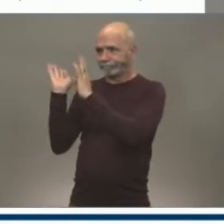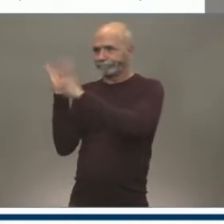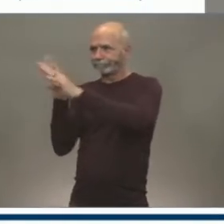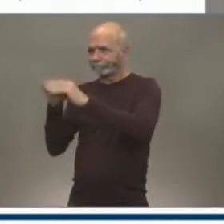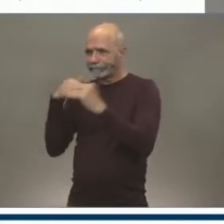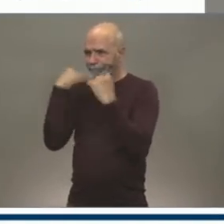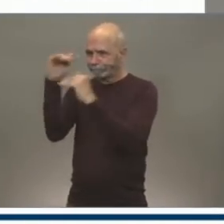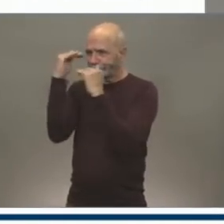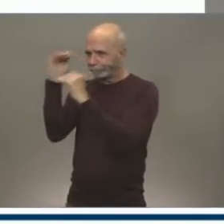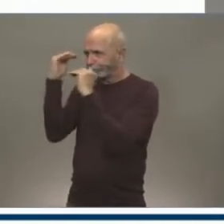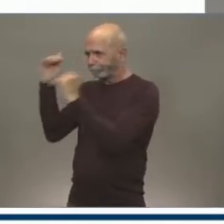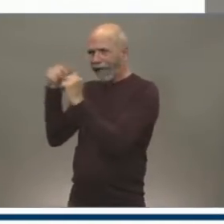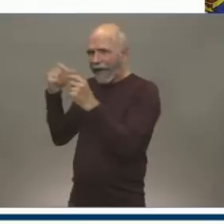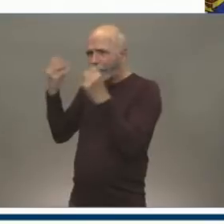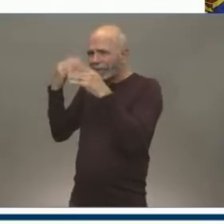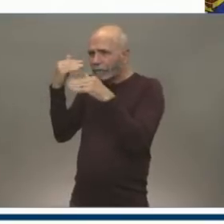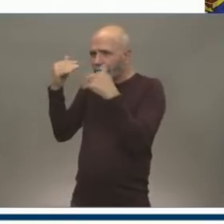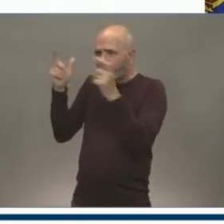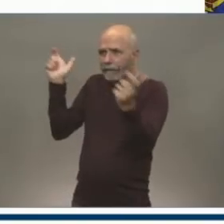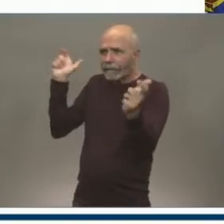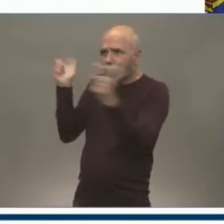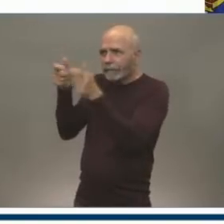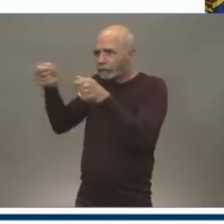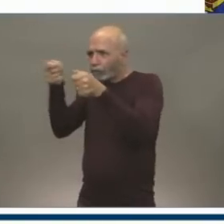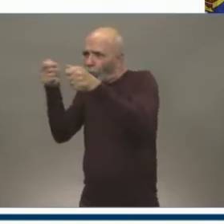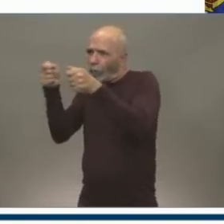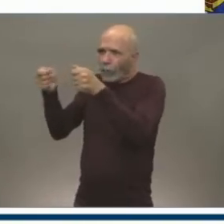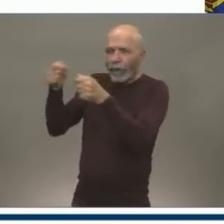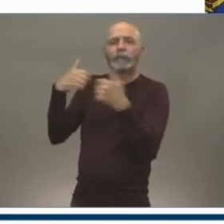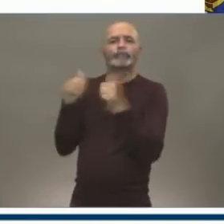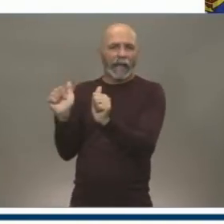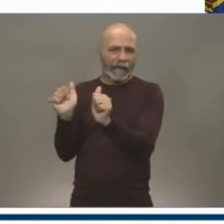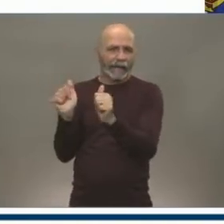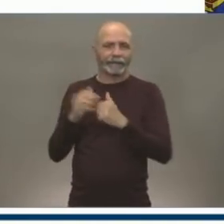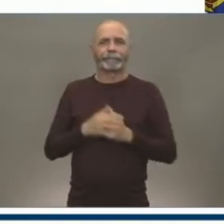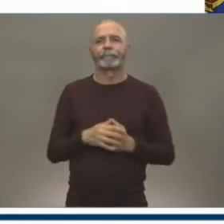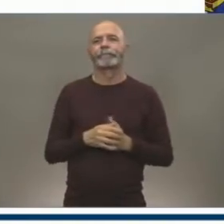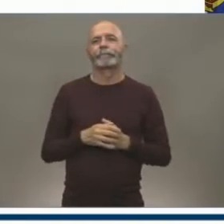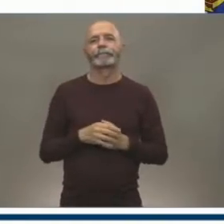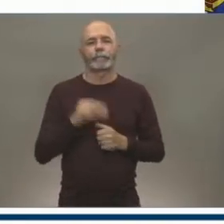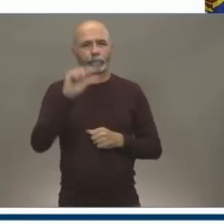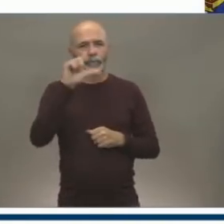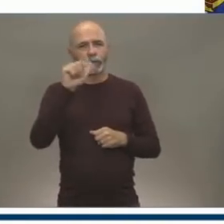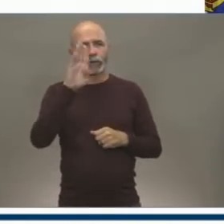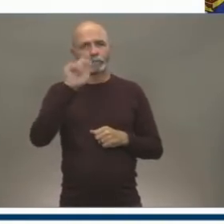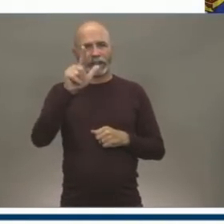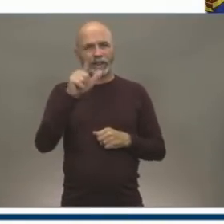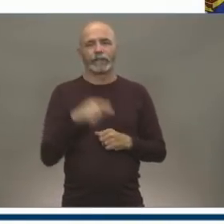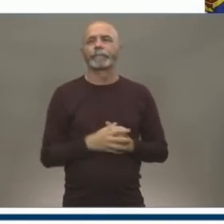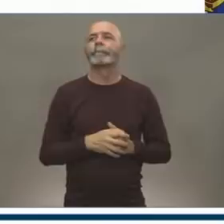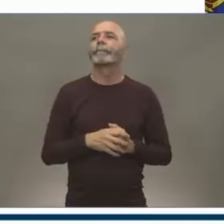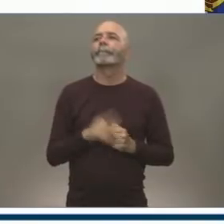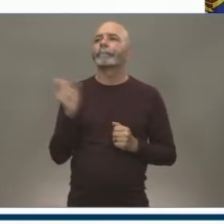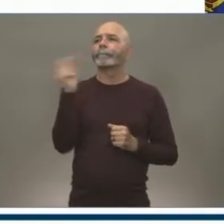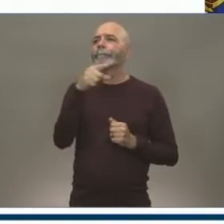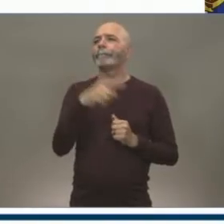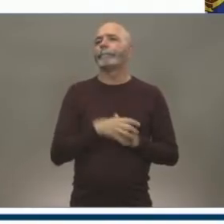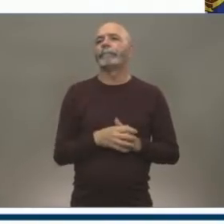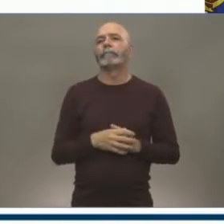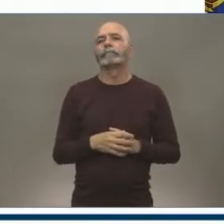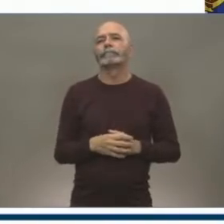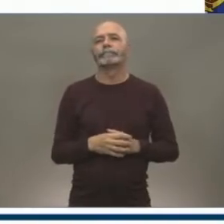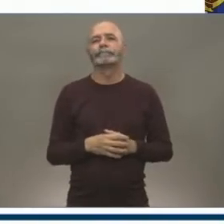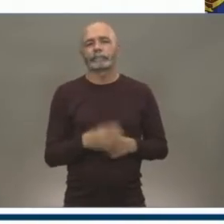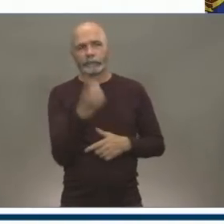outbreak control. Next, we'll go to Graham Benjamin from Global. Go ahead, Graham. Thank you. Just a question for Dr. Strang on those